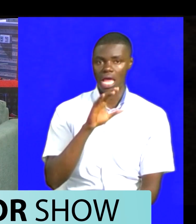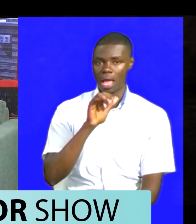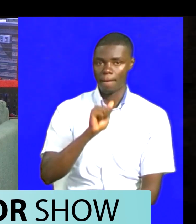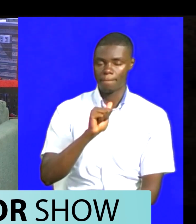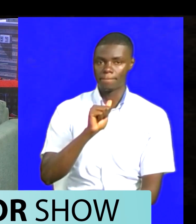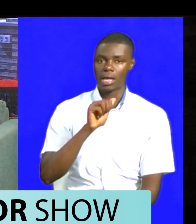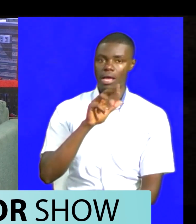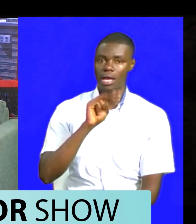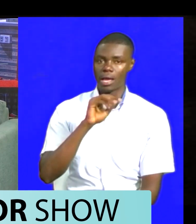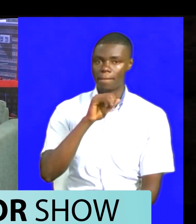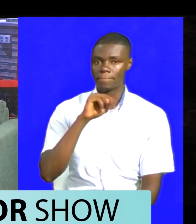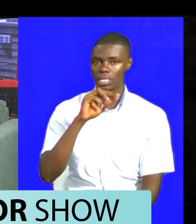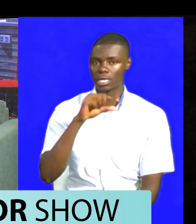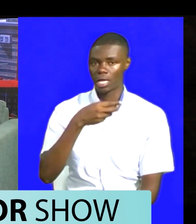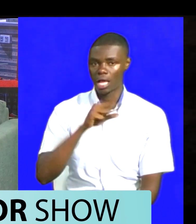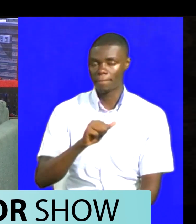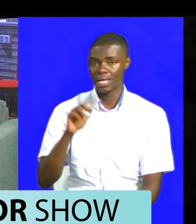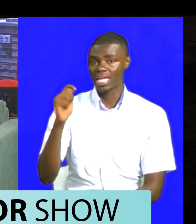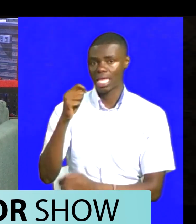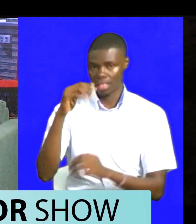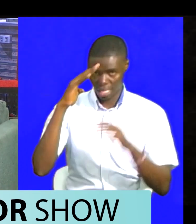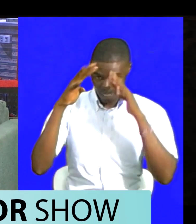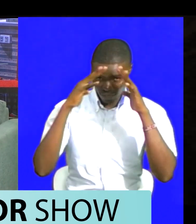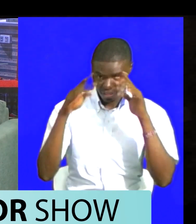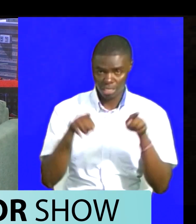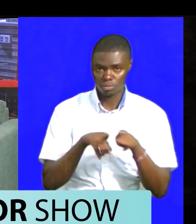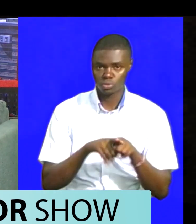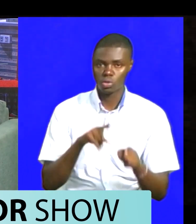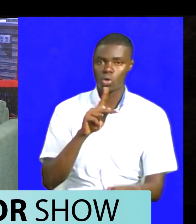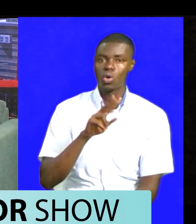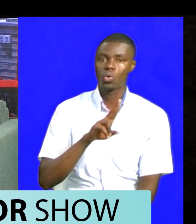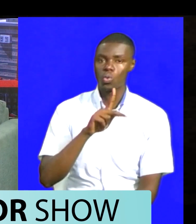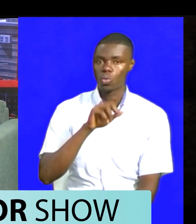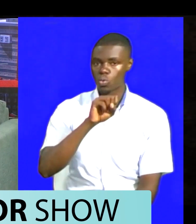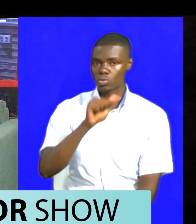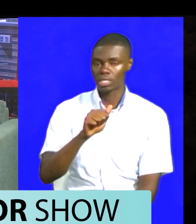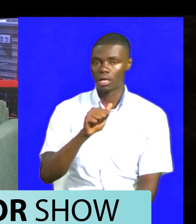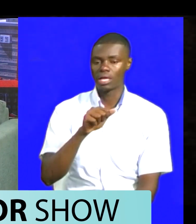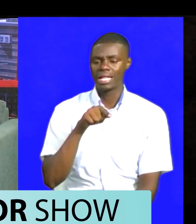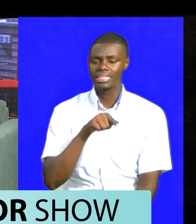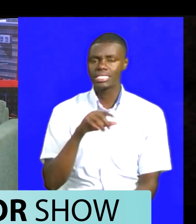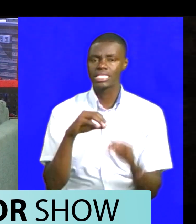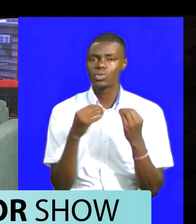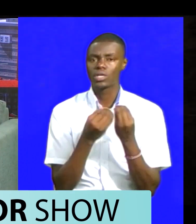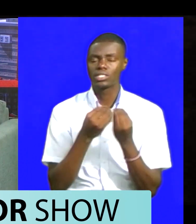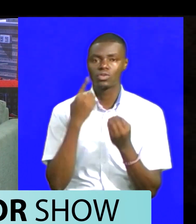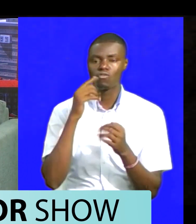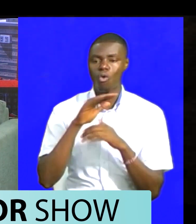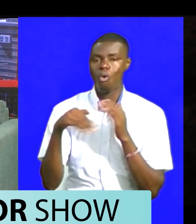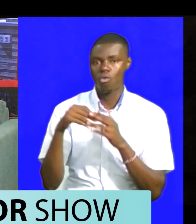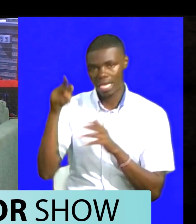Kenya Creativity. I'm also Miss Kuksa. Kuksa it's an organization for all